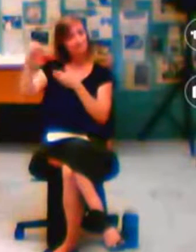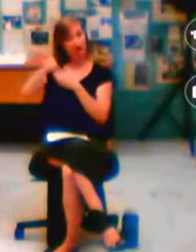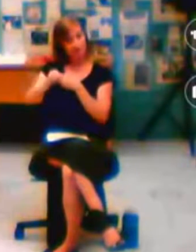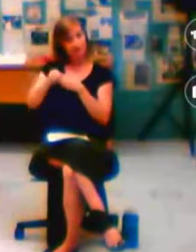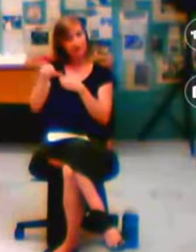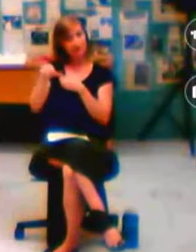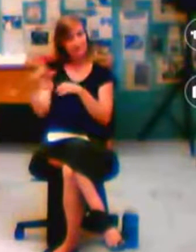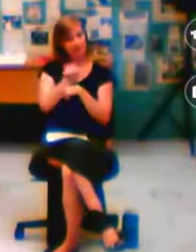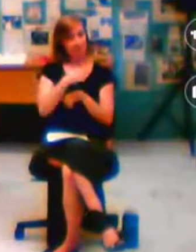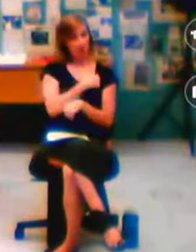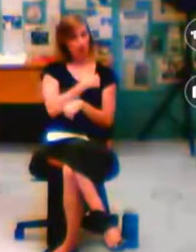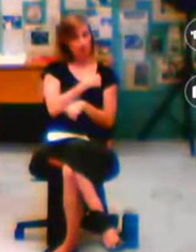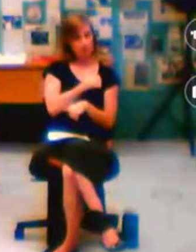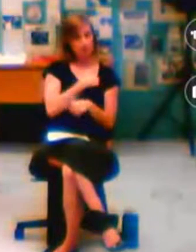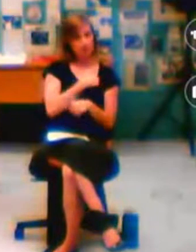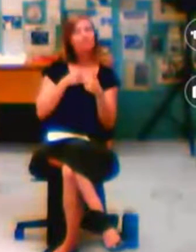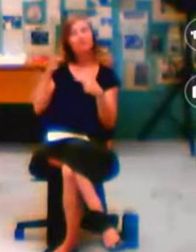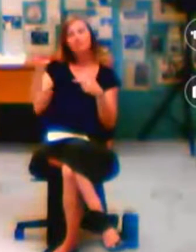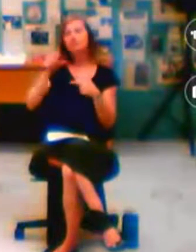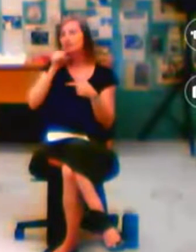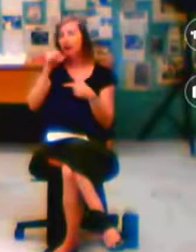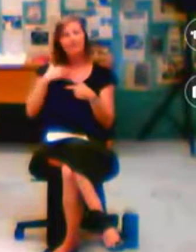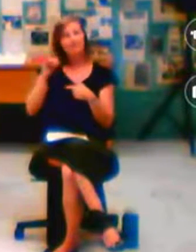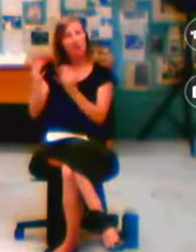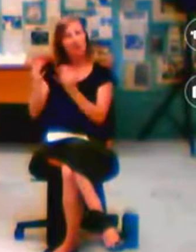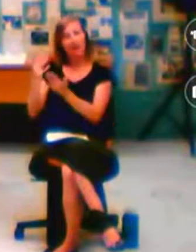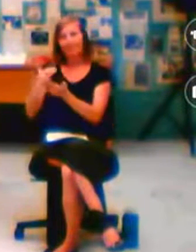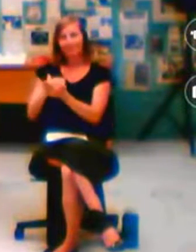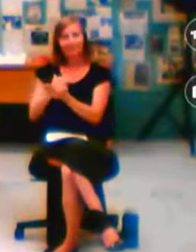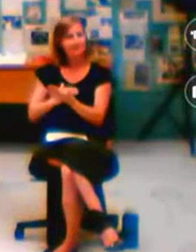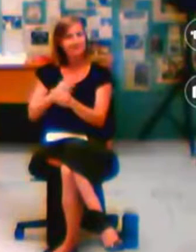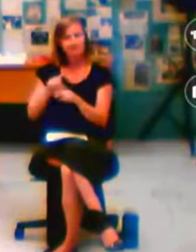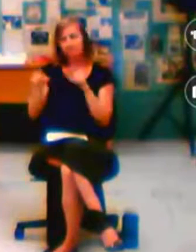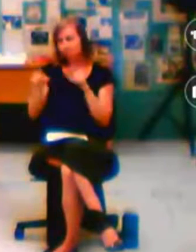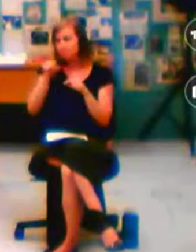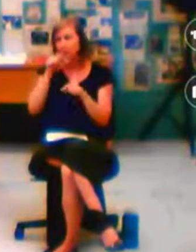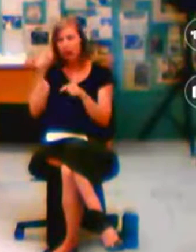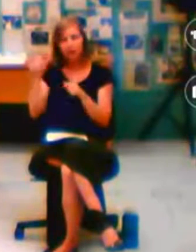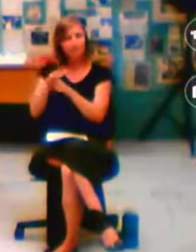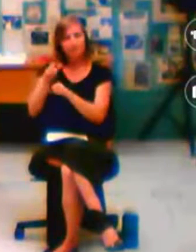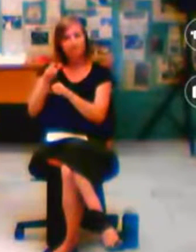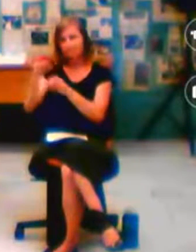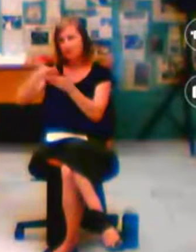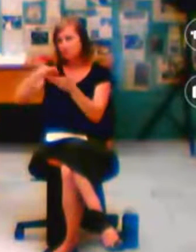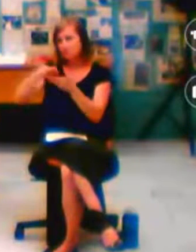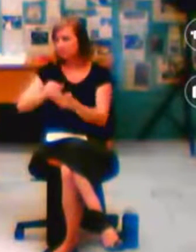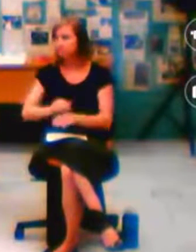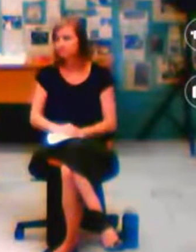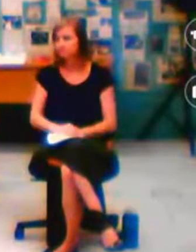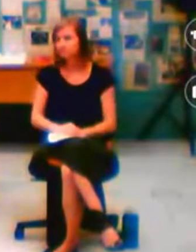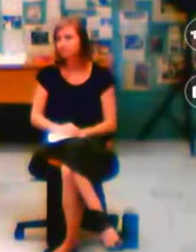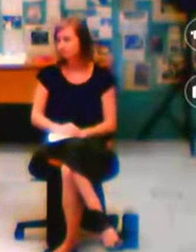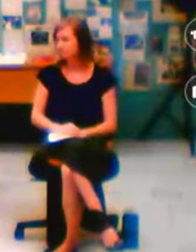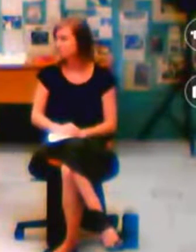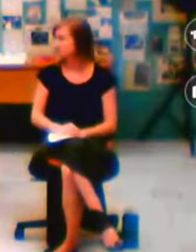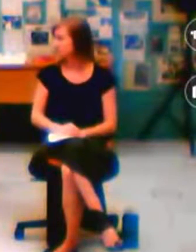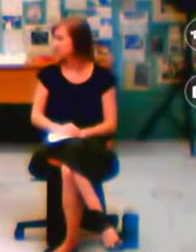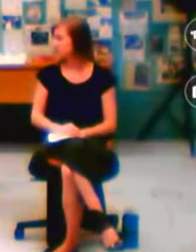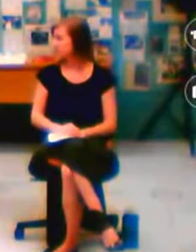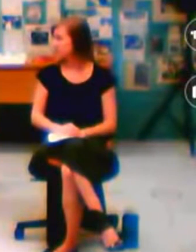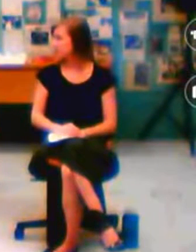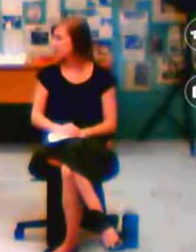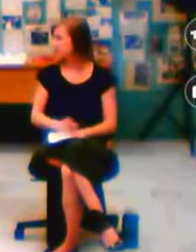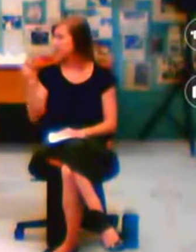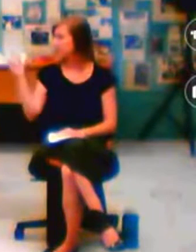Canada's level. If Canada's system had funding at the level that we do, they would not have the weights that they have.